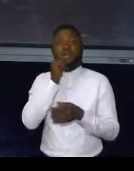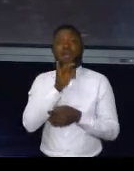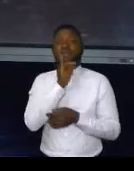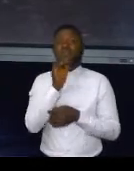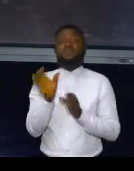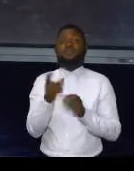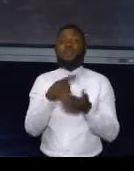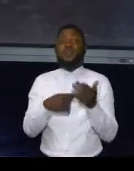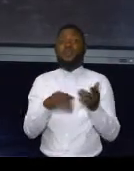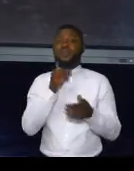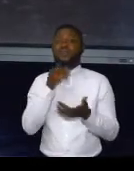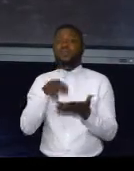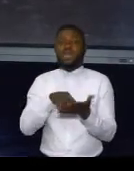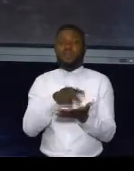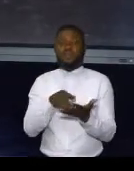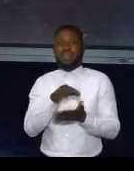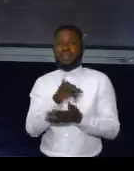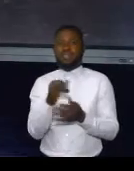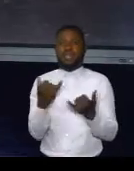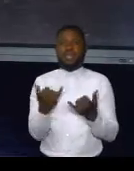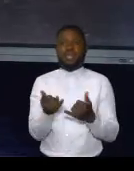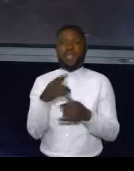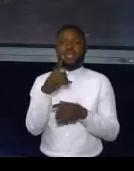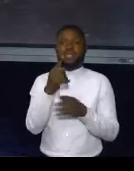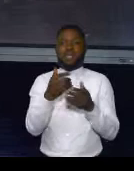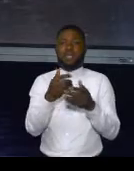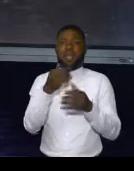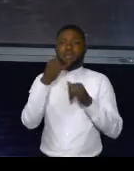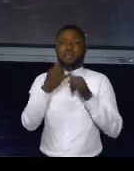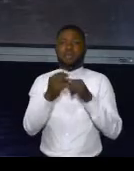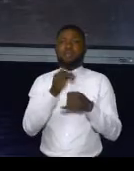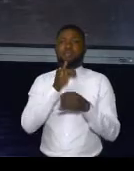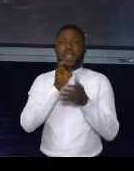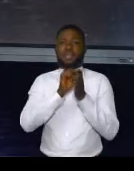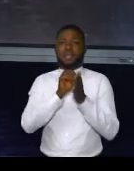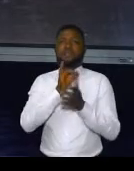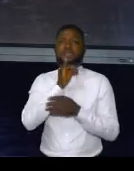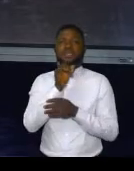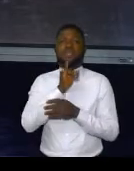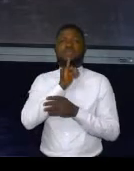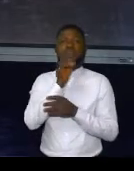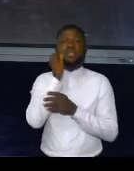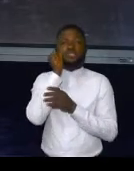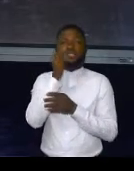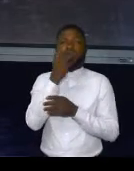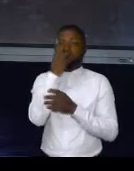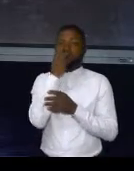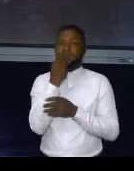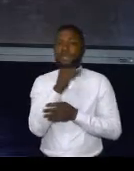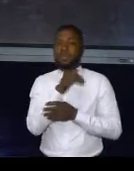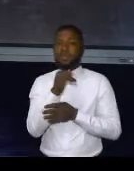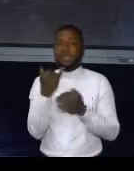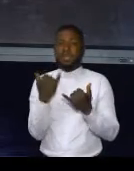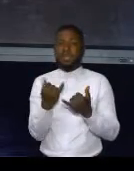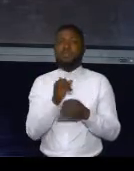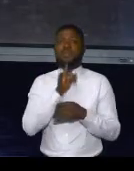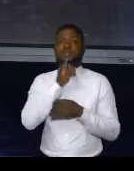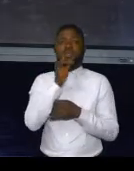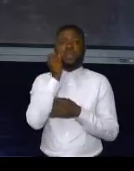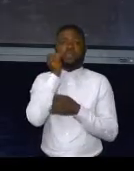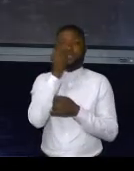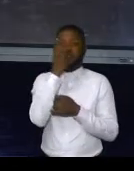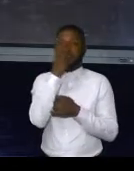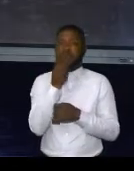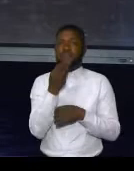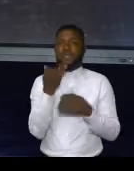doing what? The girl is dancing now. The last example, is she sleeping now?